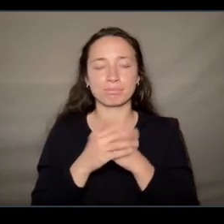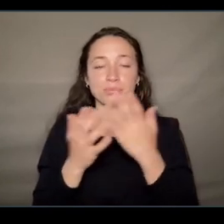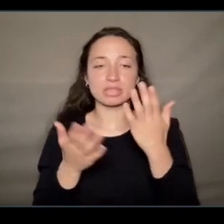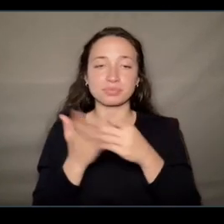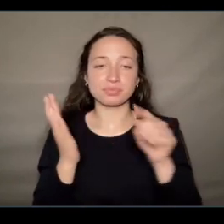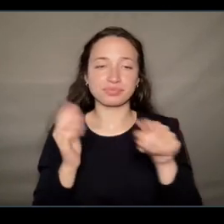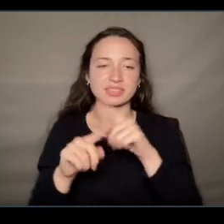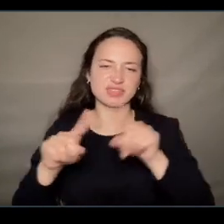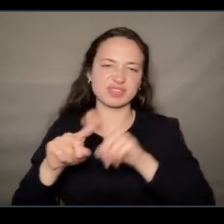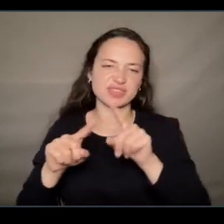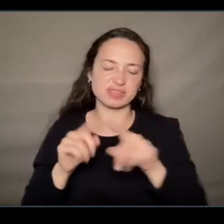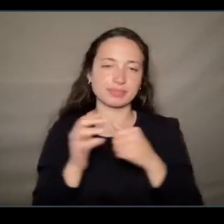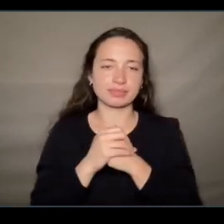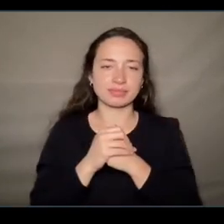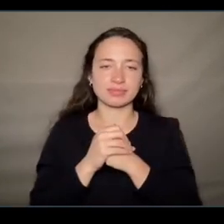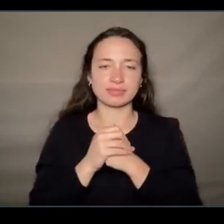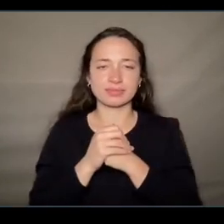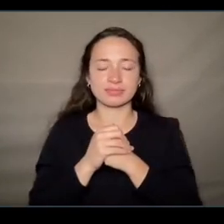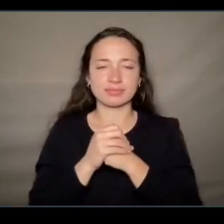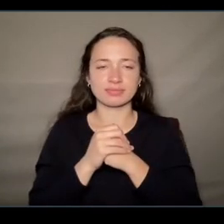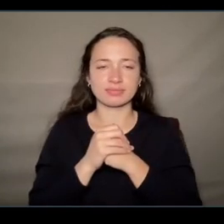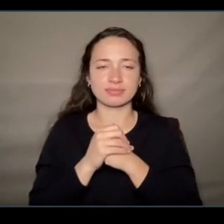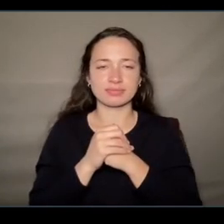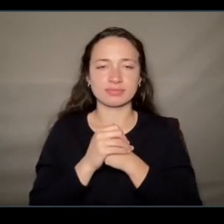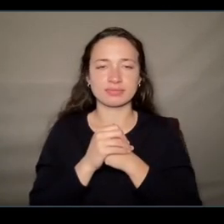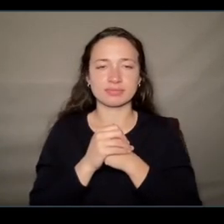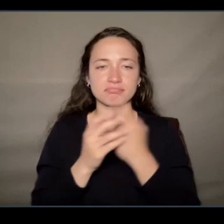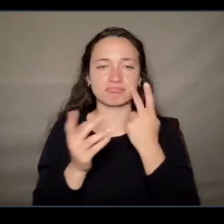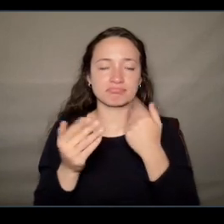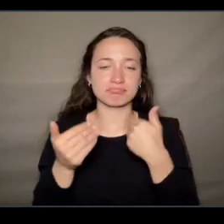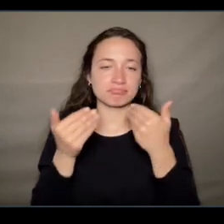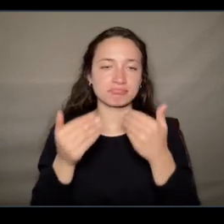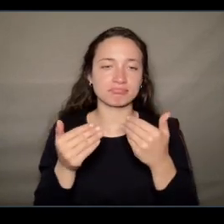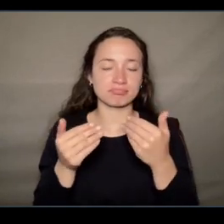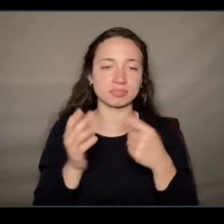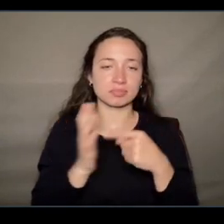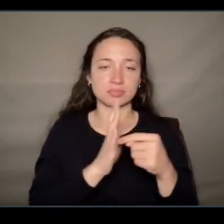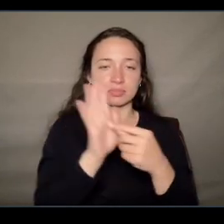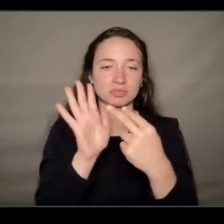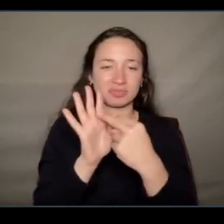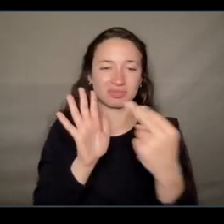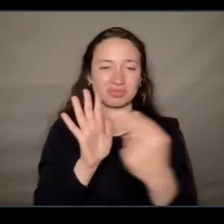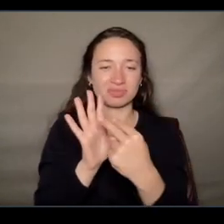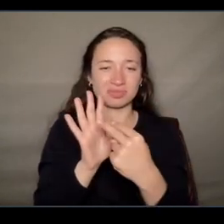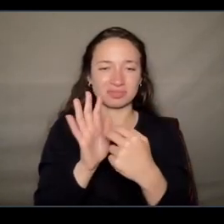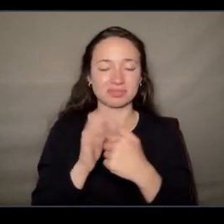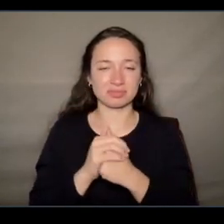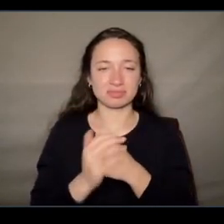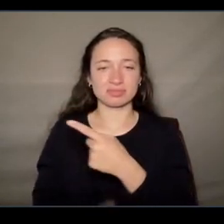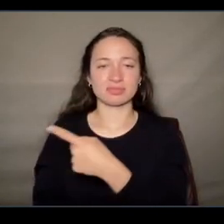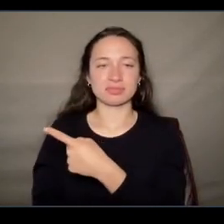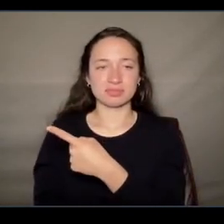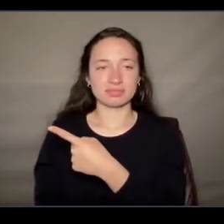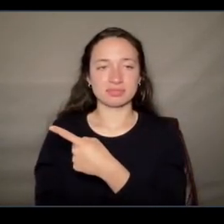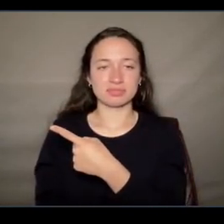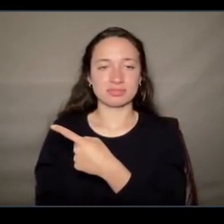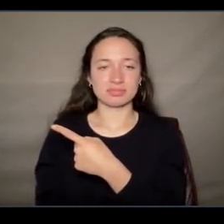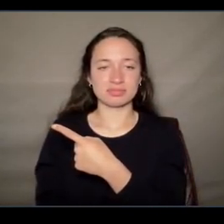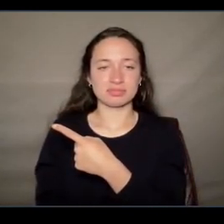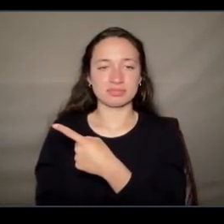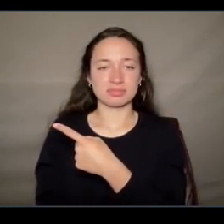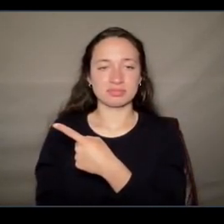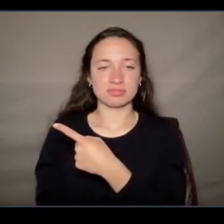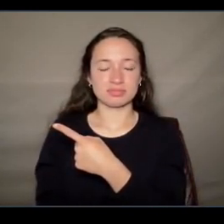they're quite different, some of them. I mean, I guess let's see if I can hold it up and if you can get a sense of this. Oh,